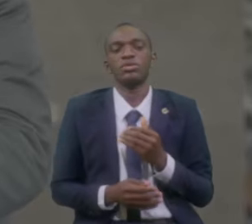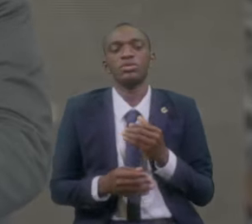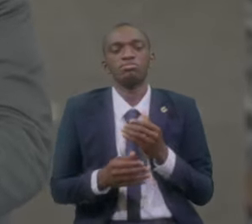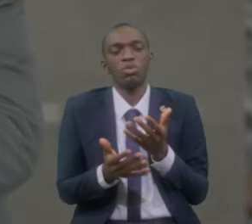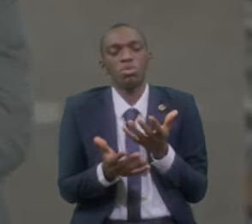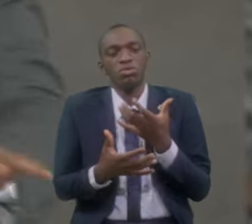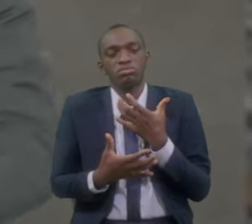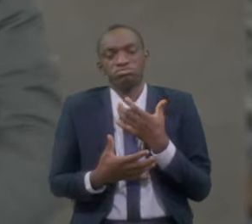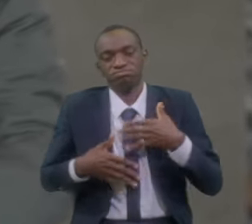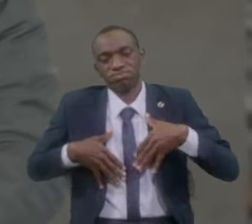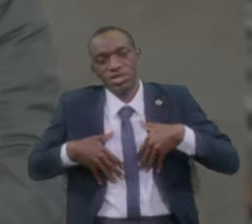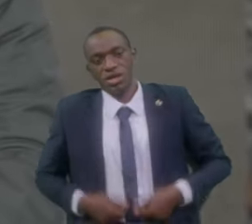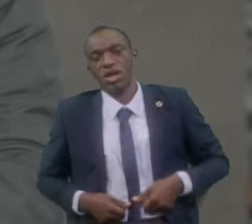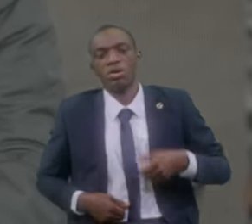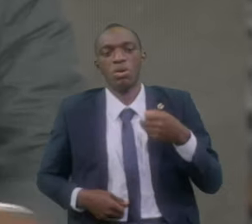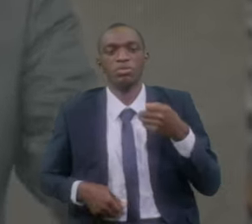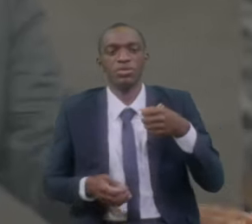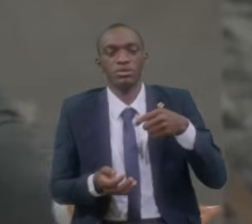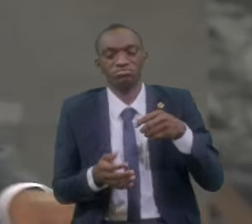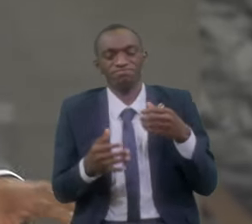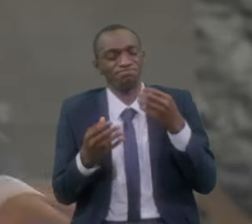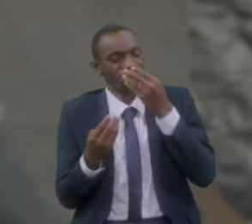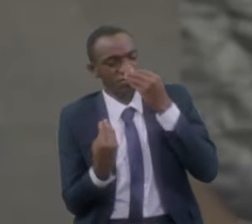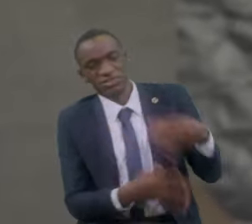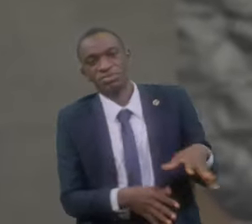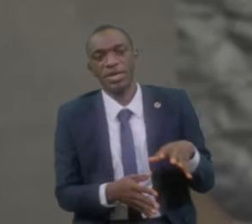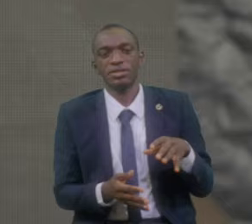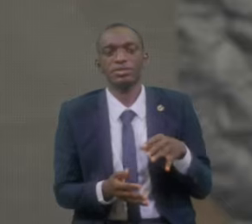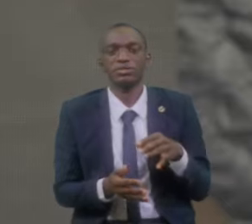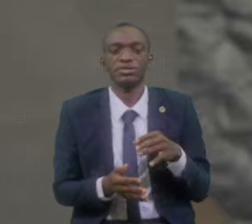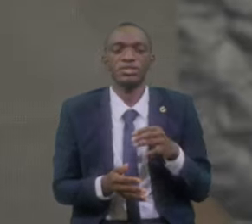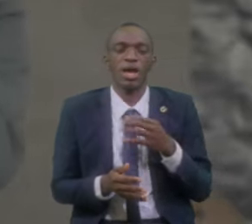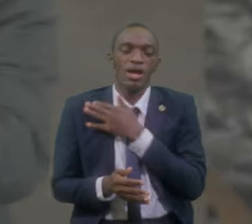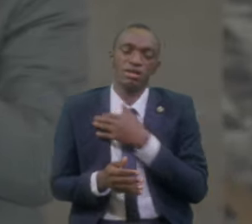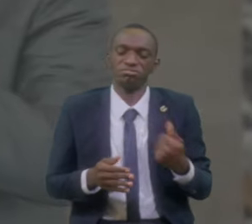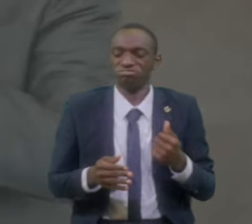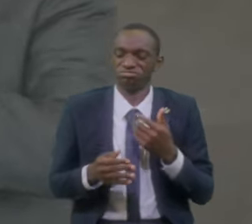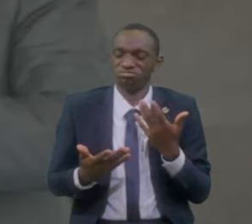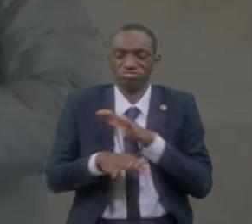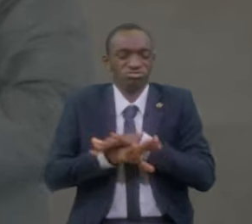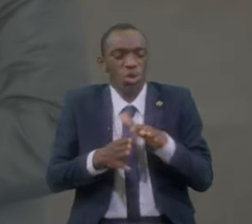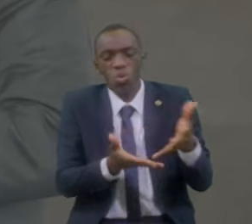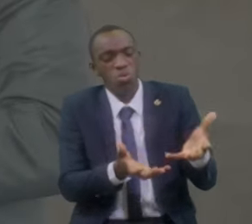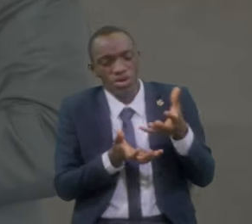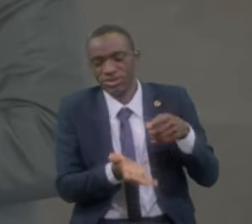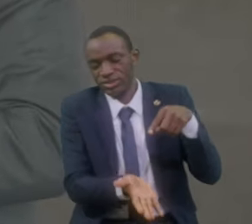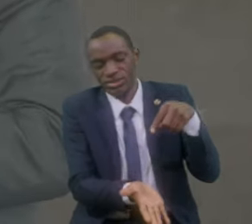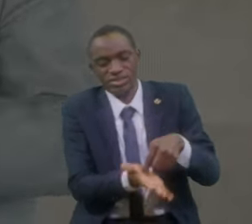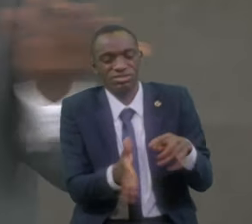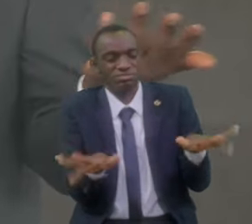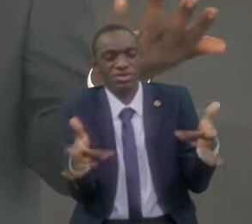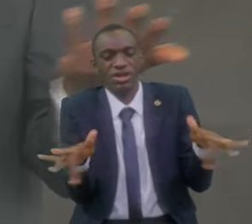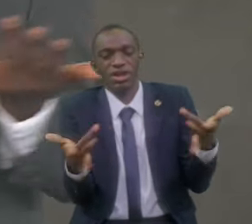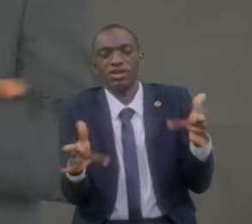loatheth the spices and discredits this light bread.